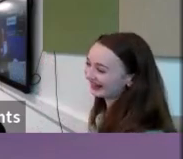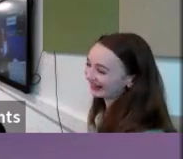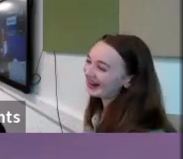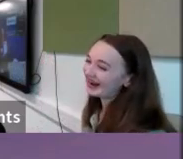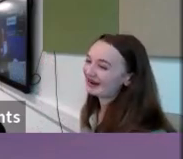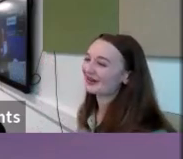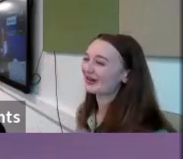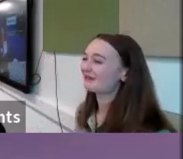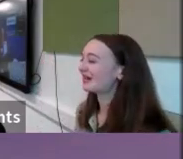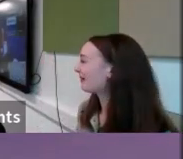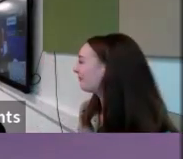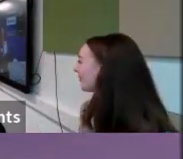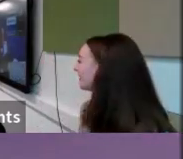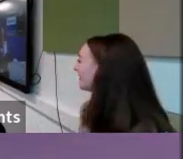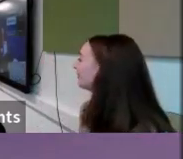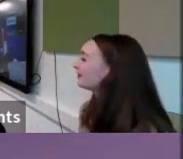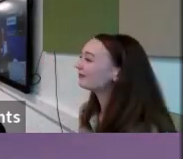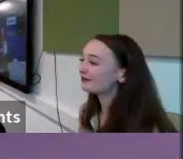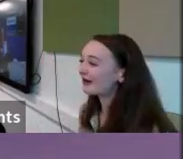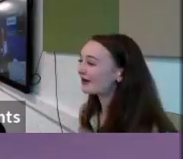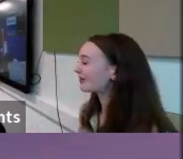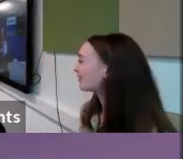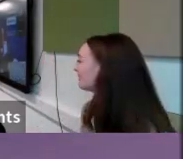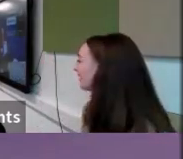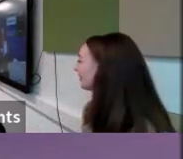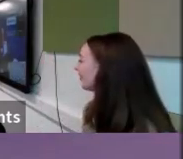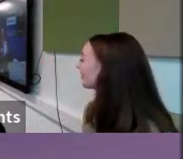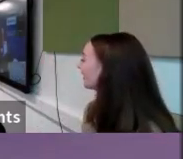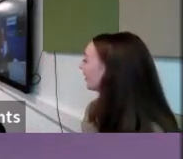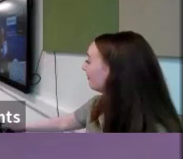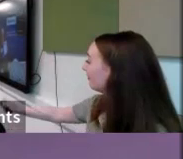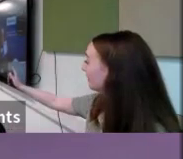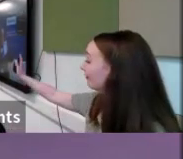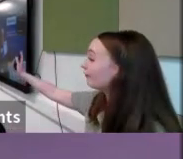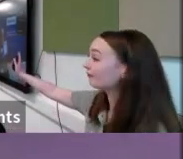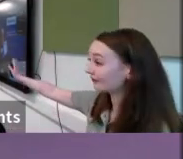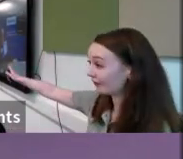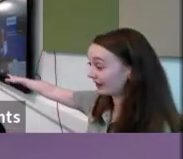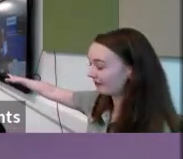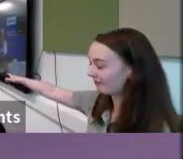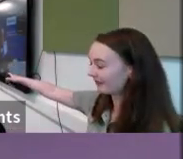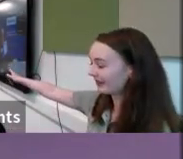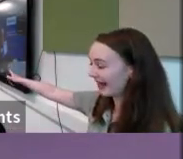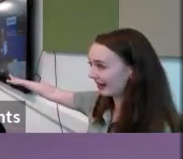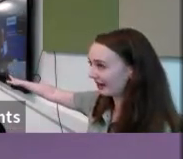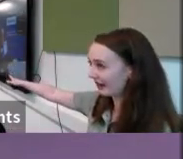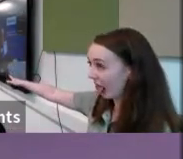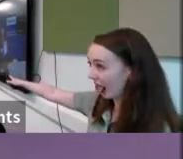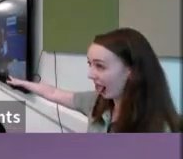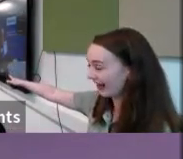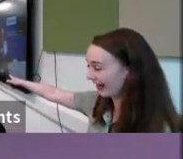not gonna pitch my books to you, but you're very welcome to come and have a look. There are